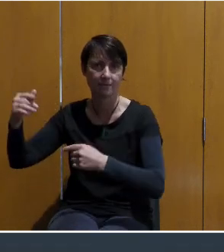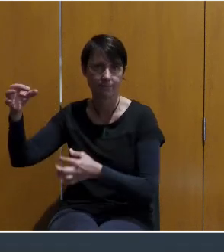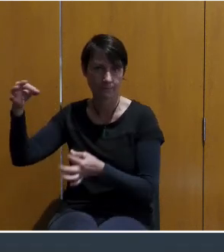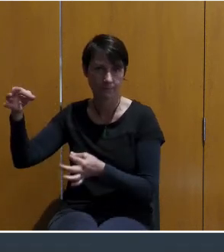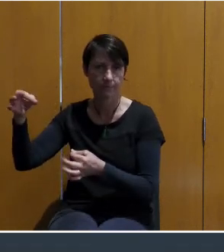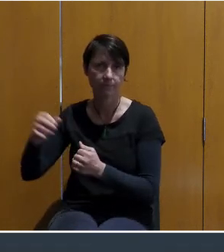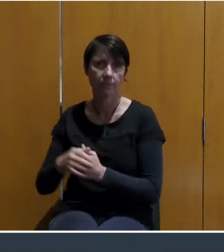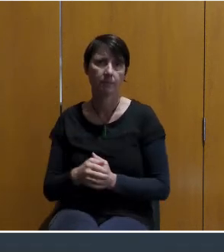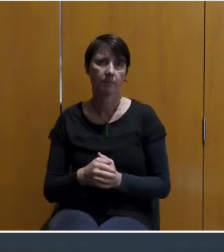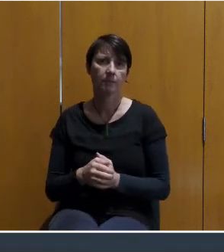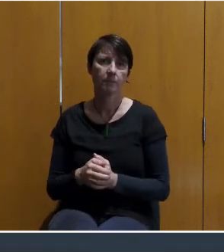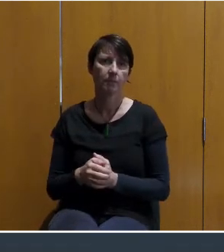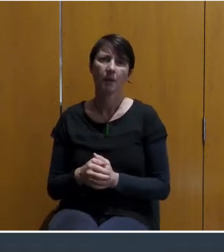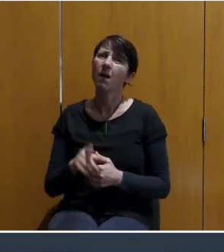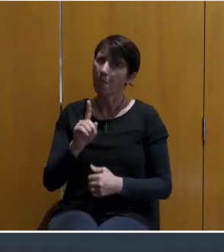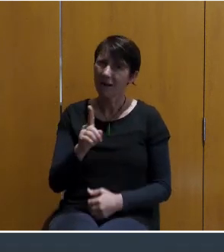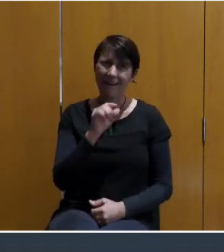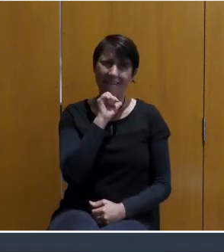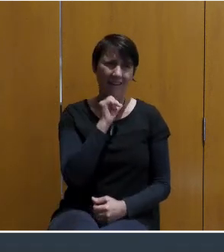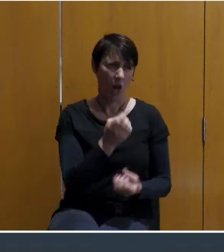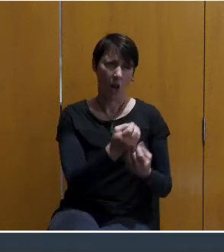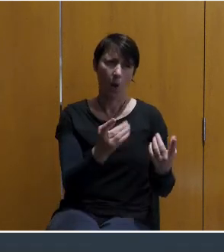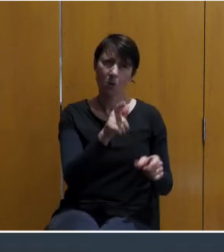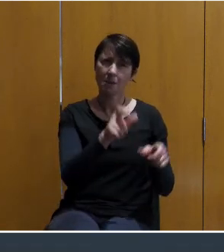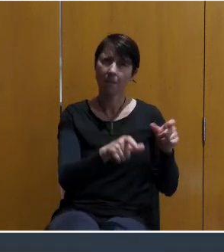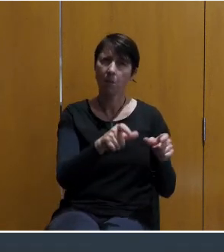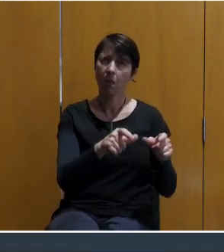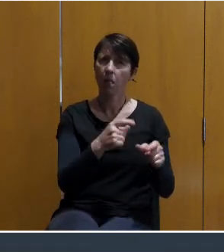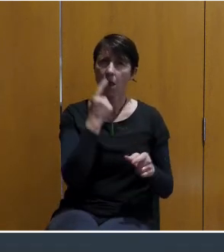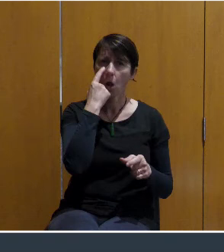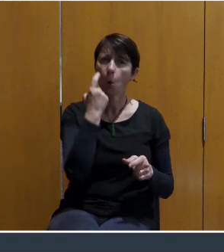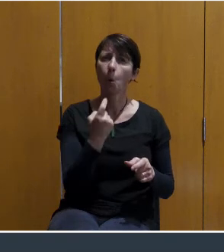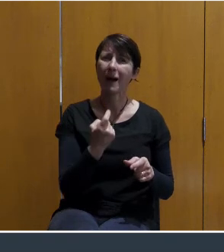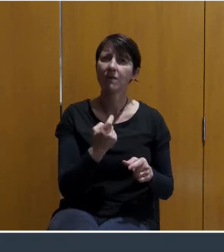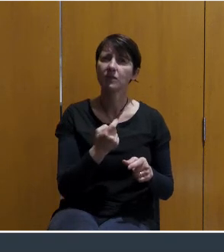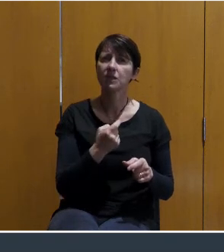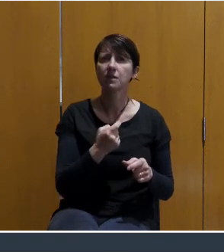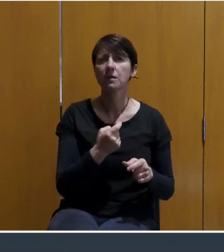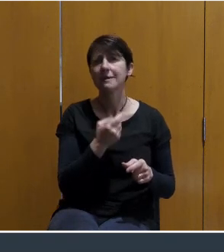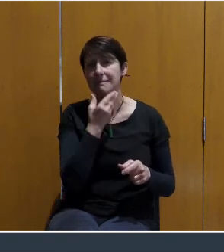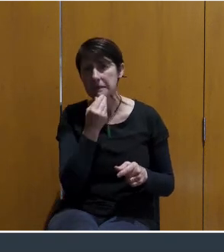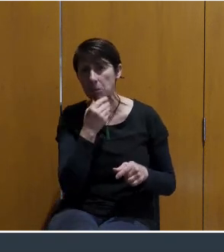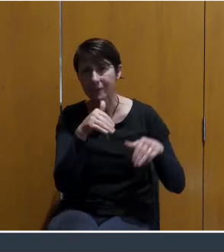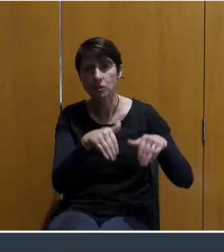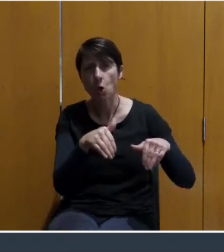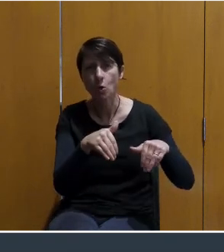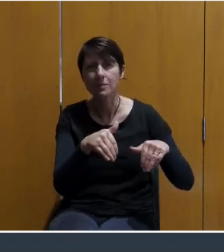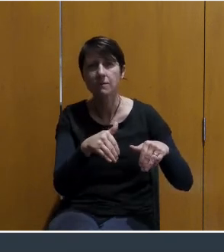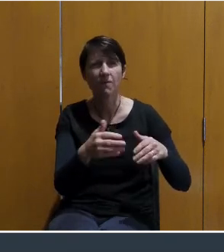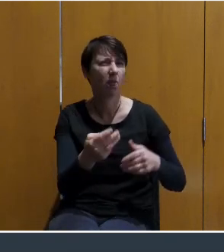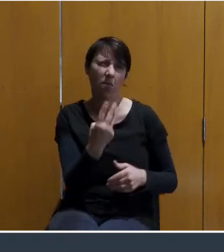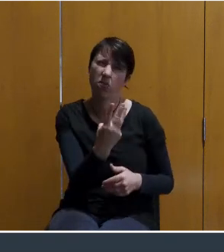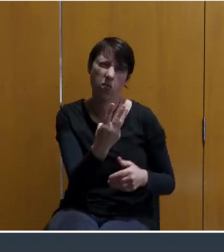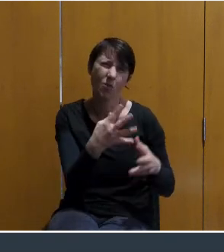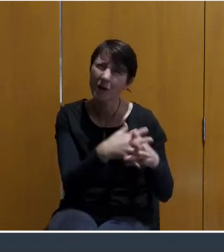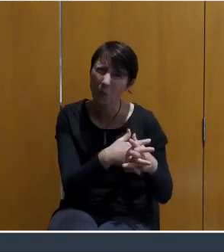them to get a permit, and requiring that would have a chilling effect on people who might be otherwise willing